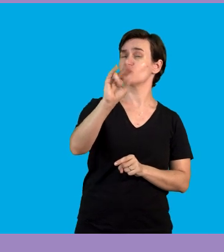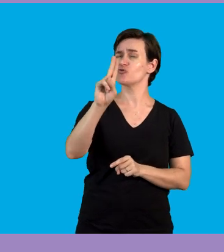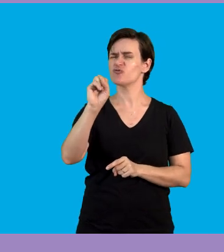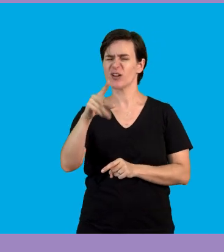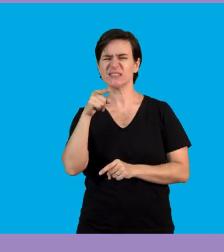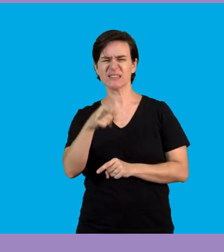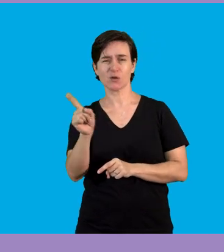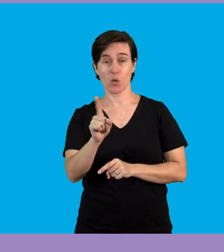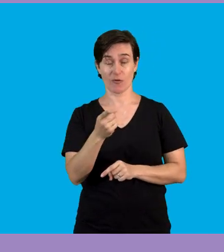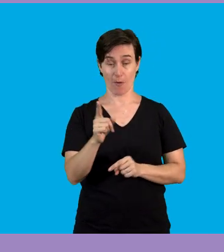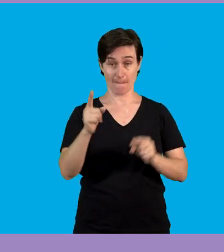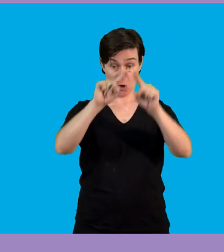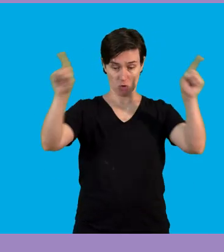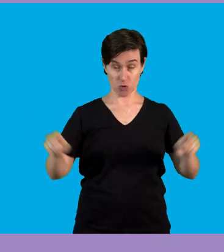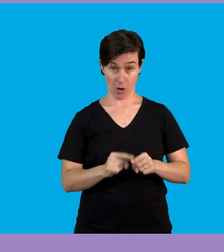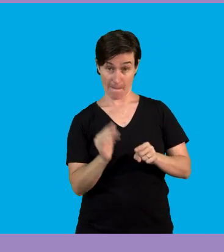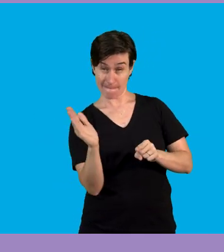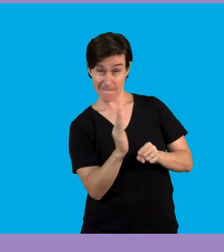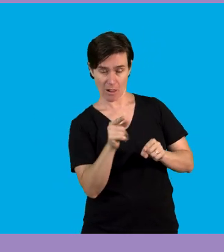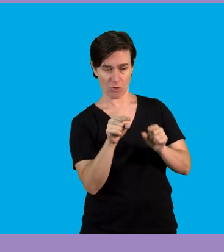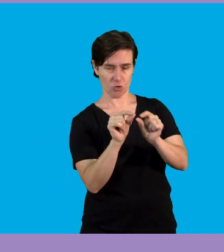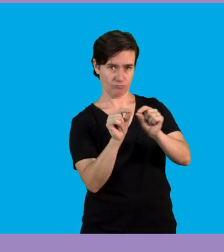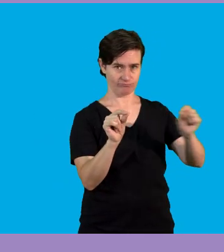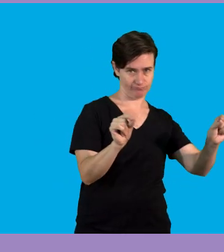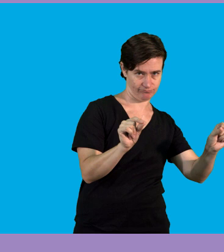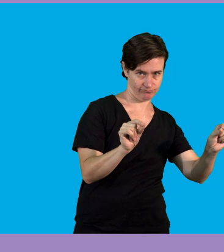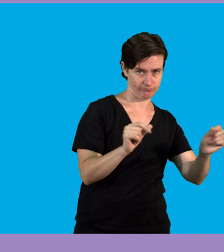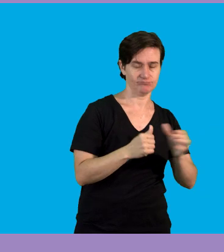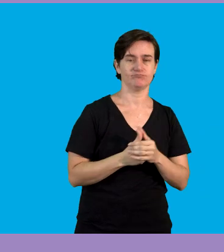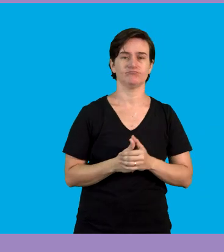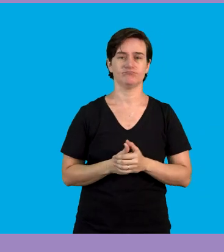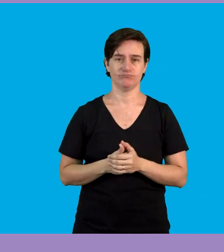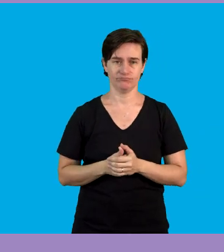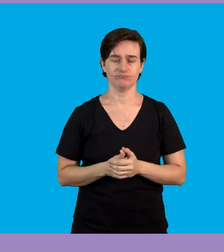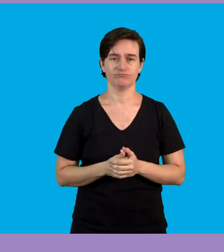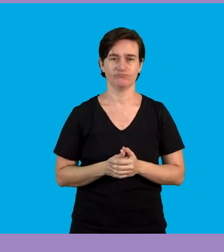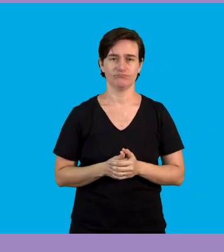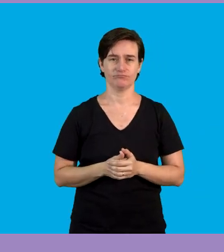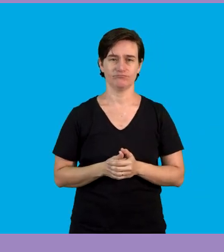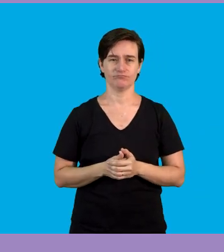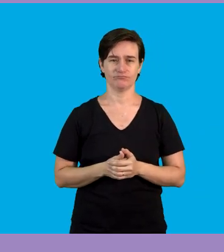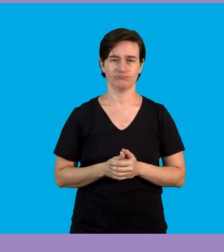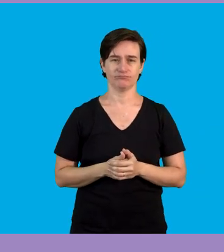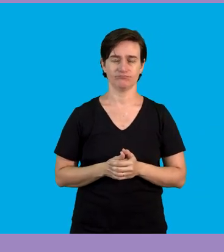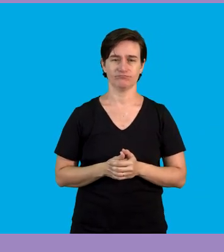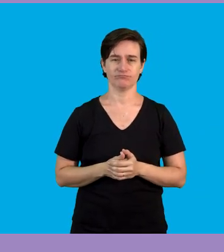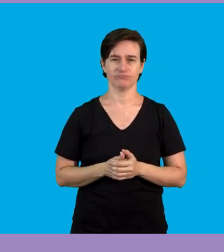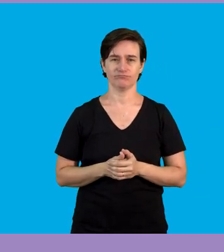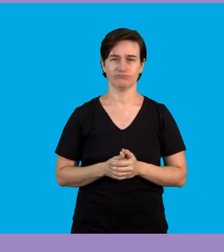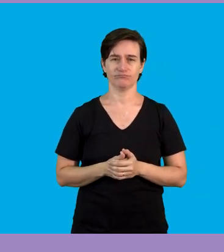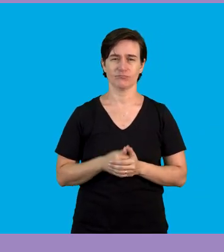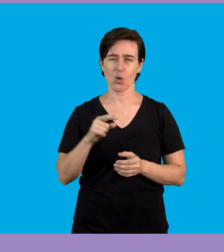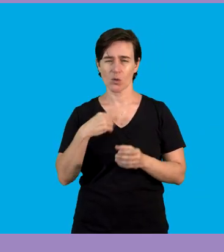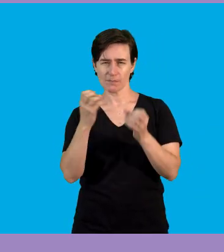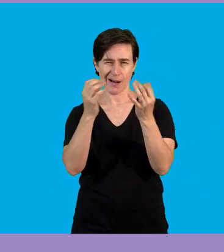of course that distance from the center to the or to a point on the circle, on the circumference of a circle. So